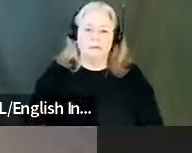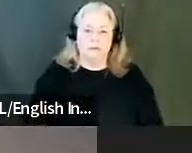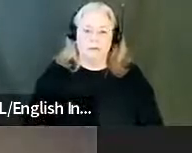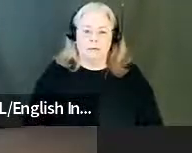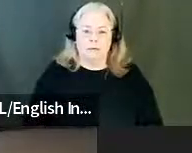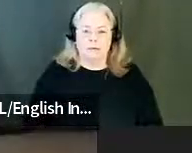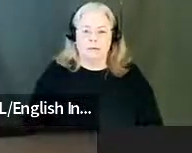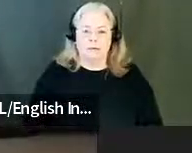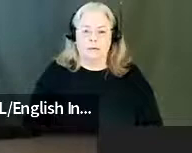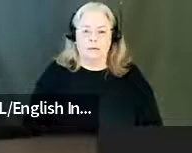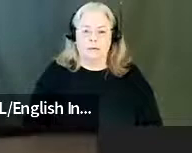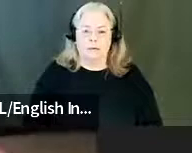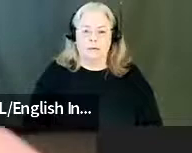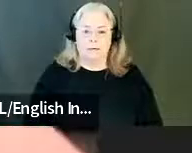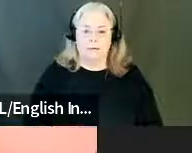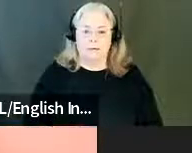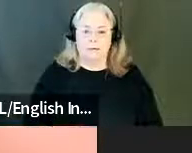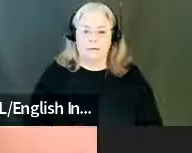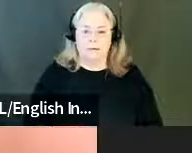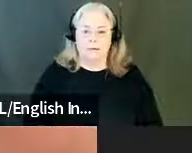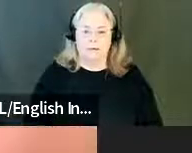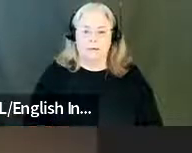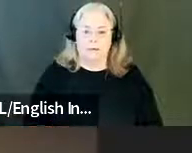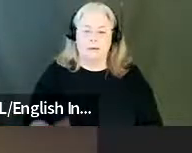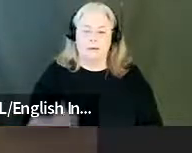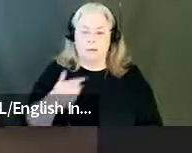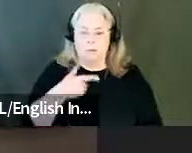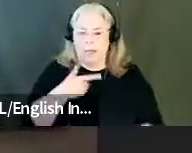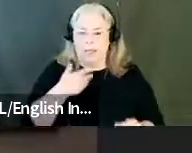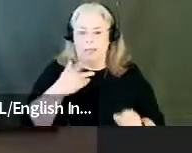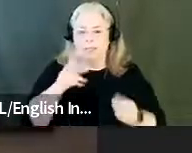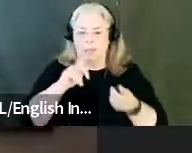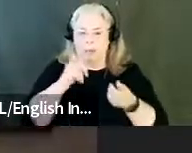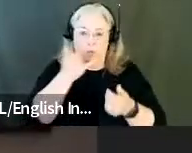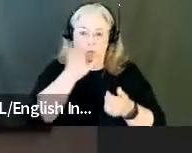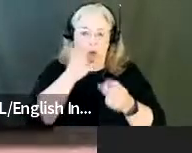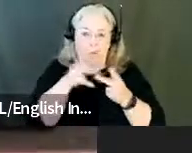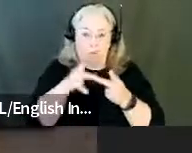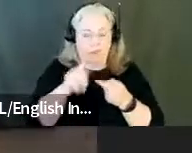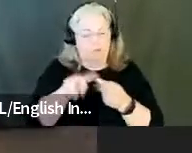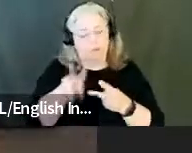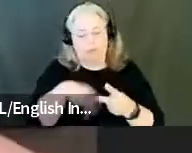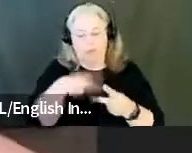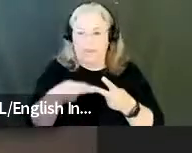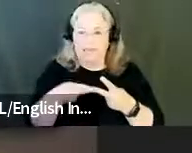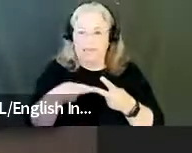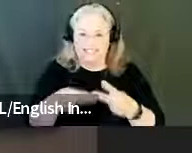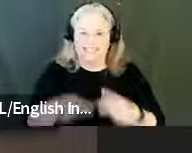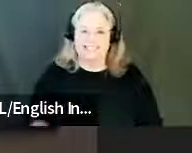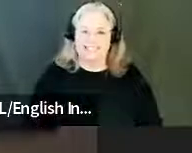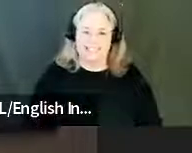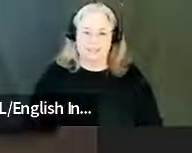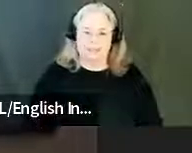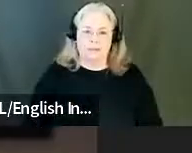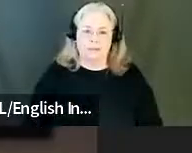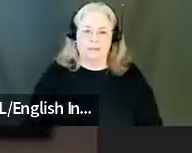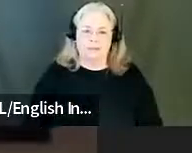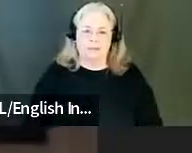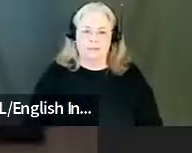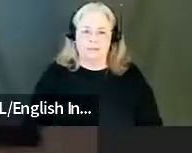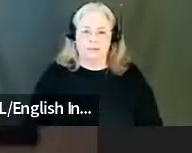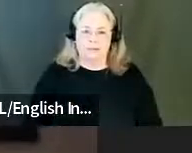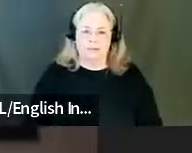upside down. And notice my closure is in the wrong place. So this, I'm going to just change it around, kind of slide that